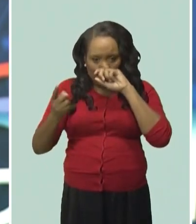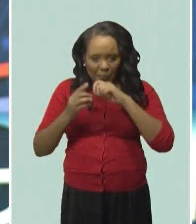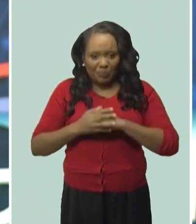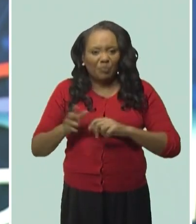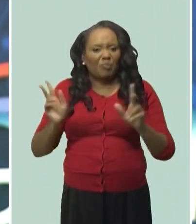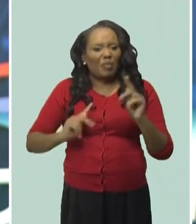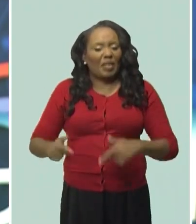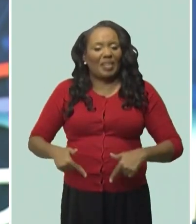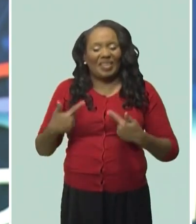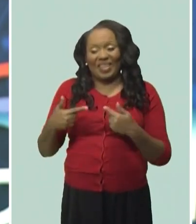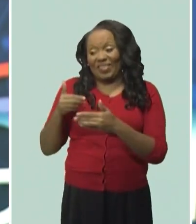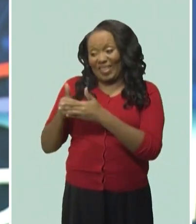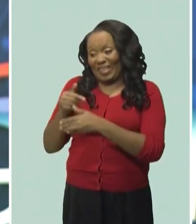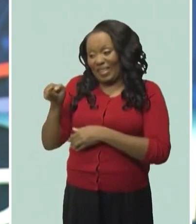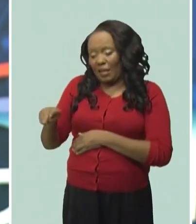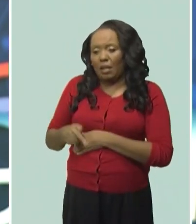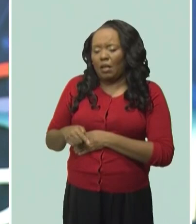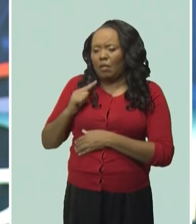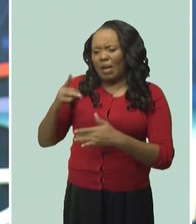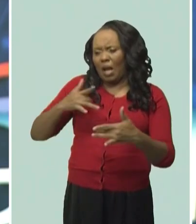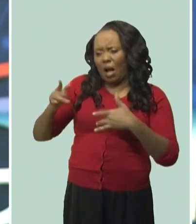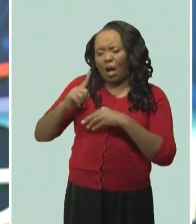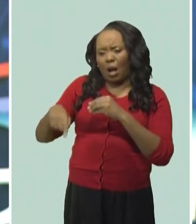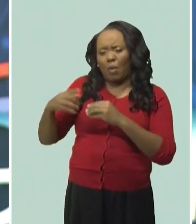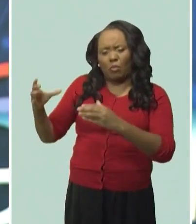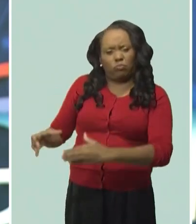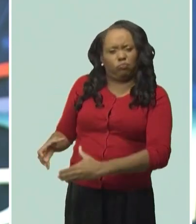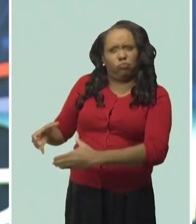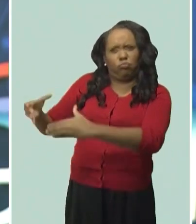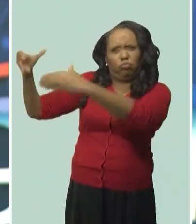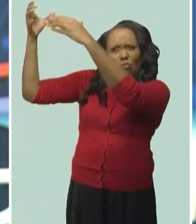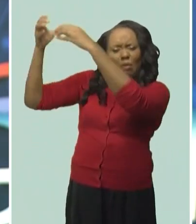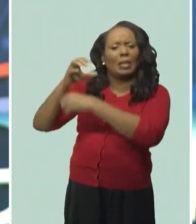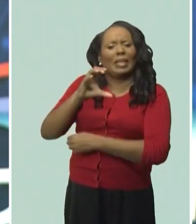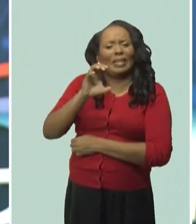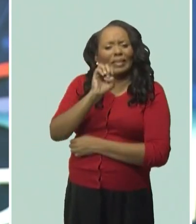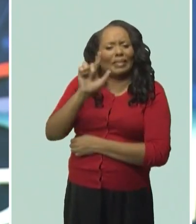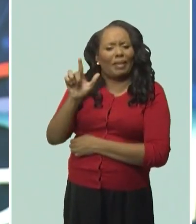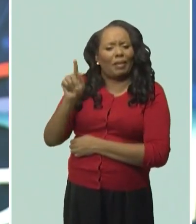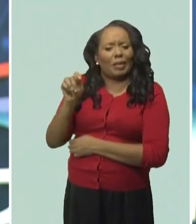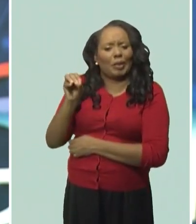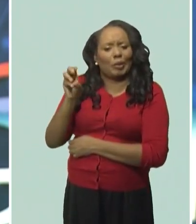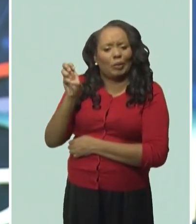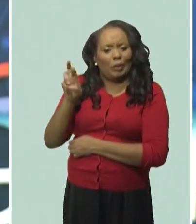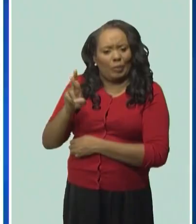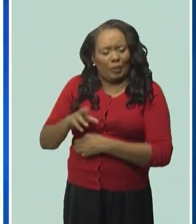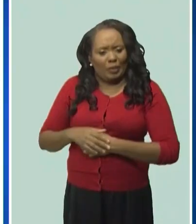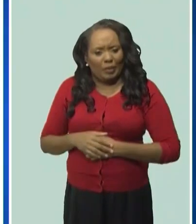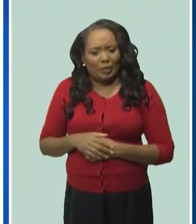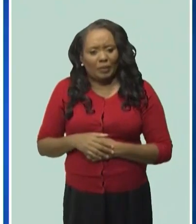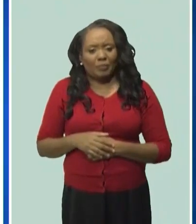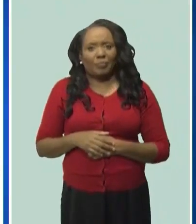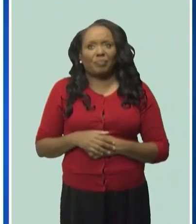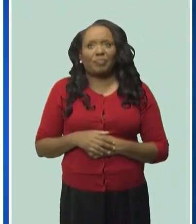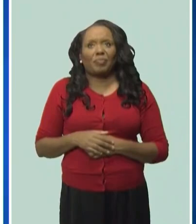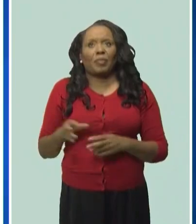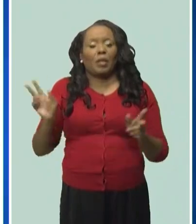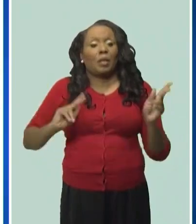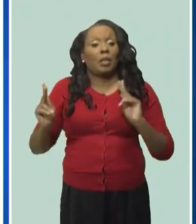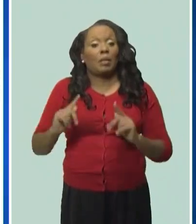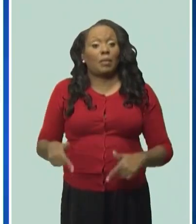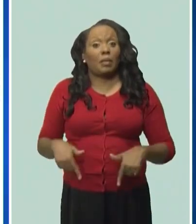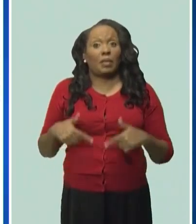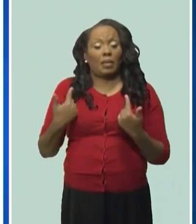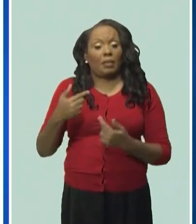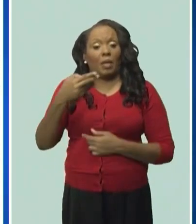express concern about the erection of the tower. Sharika Griffith has been following that story. Residents of Olive Lodge